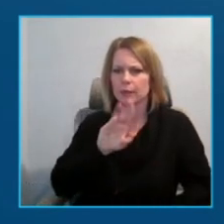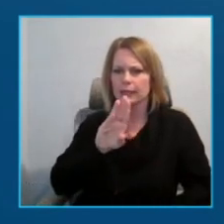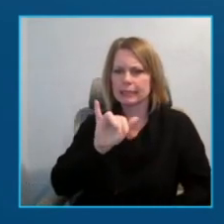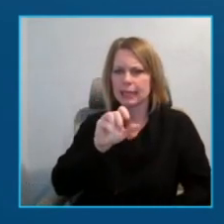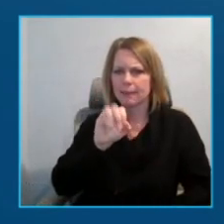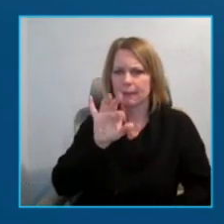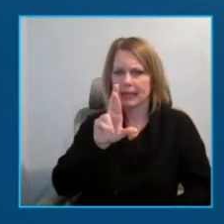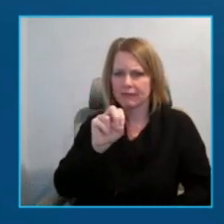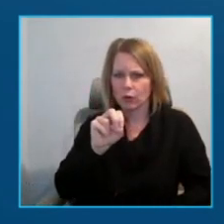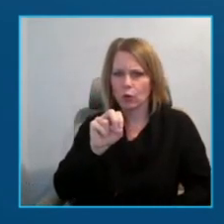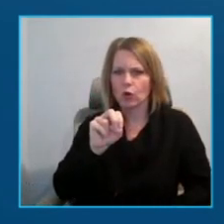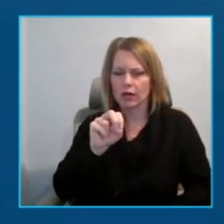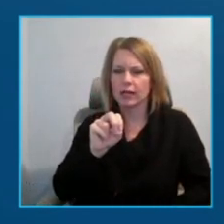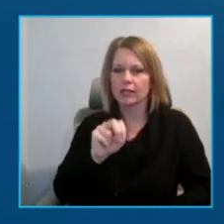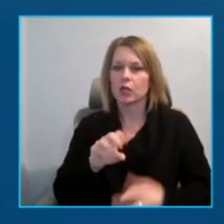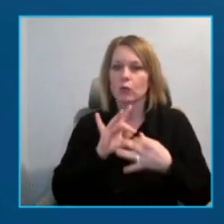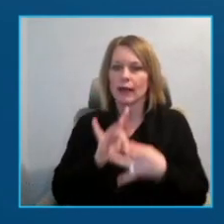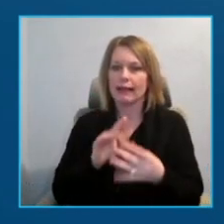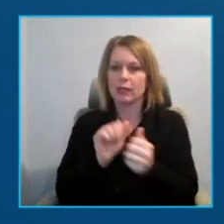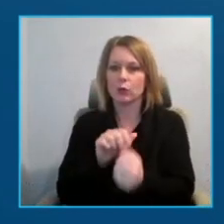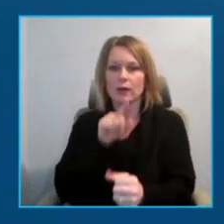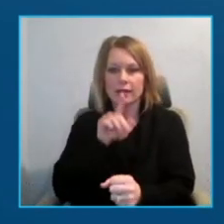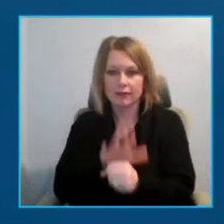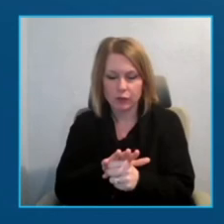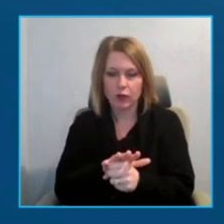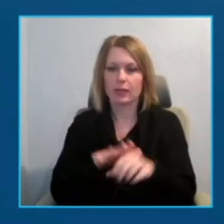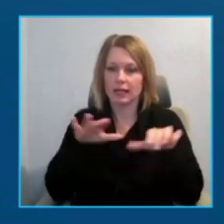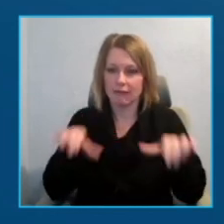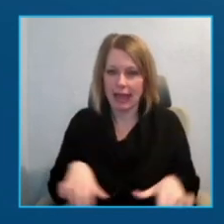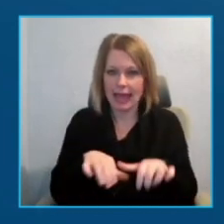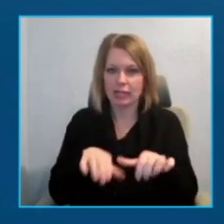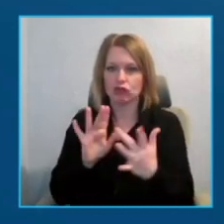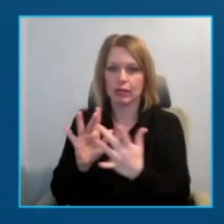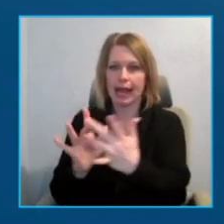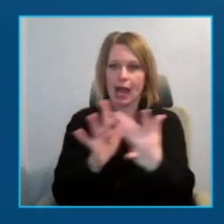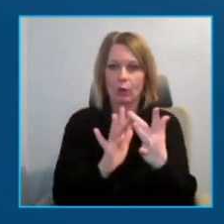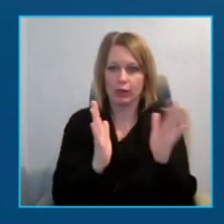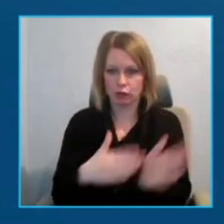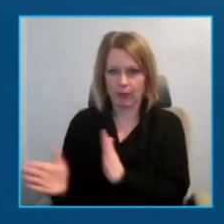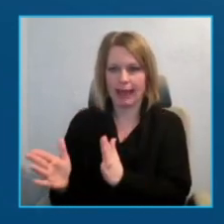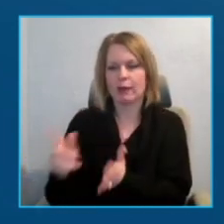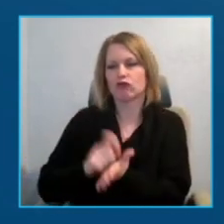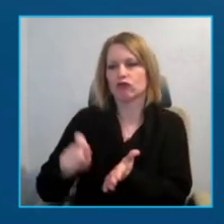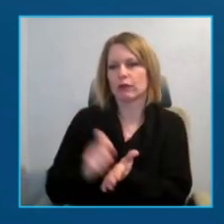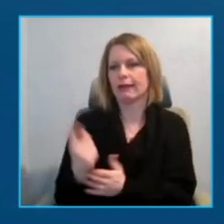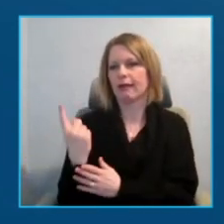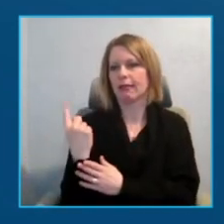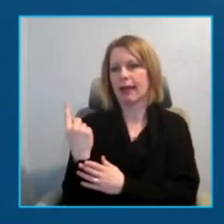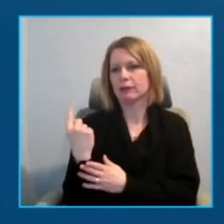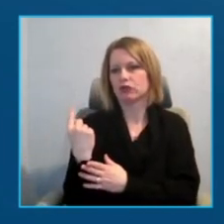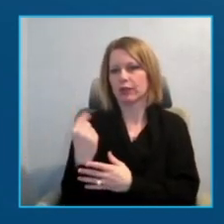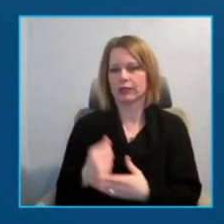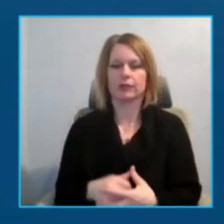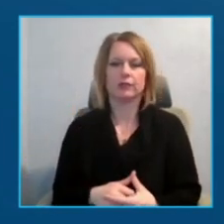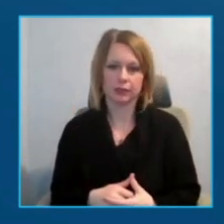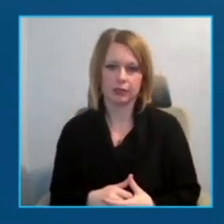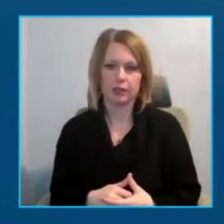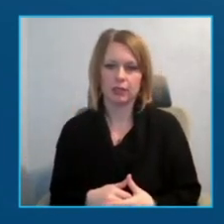was asking about the affirmative action outreach plan that was written last year. Included a list of